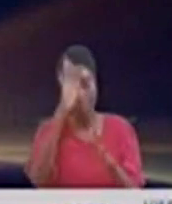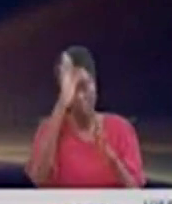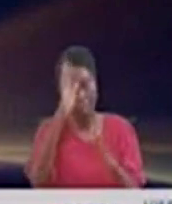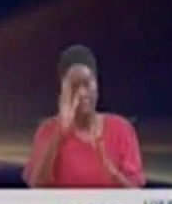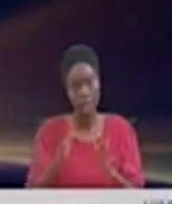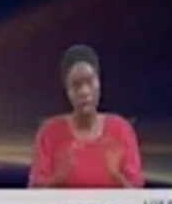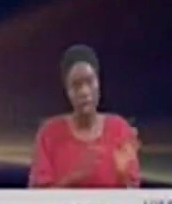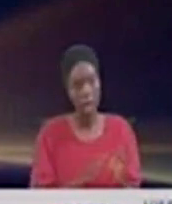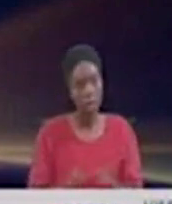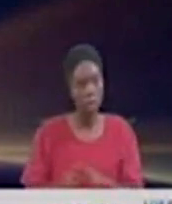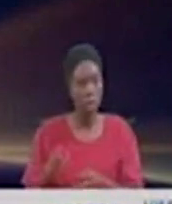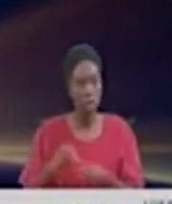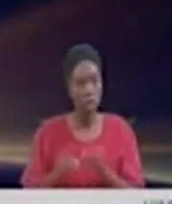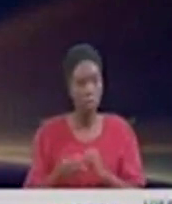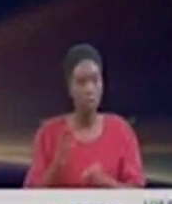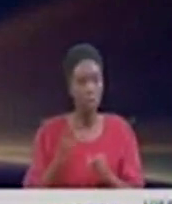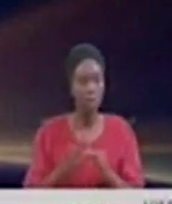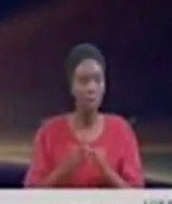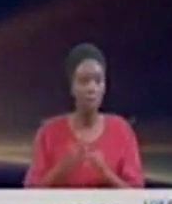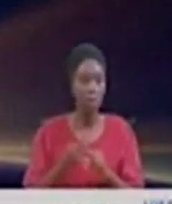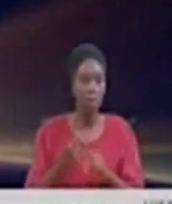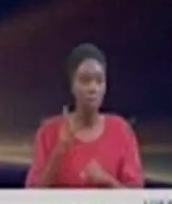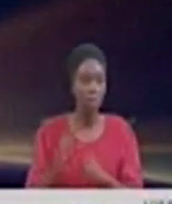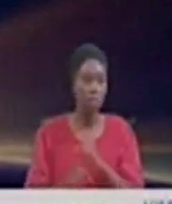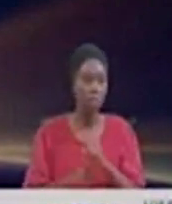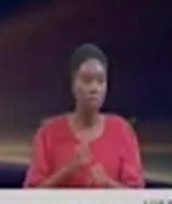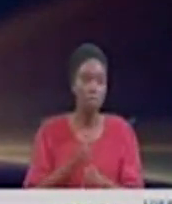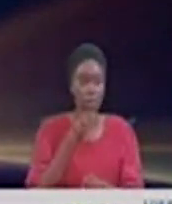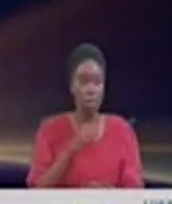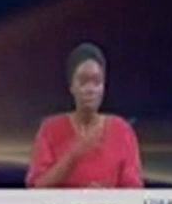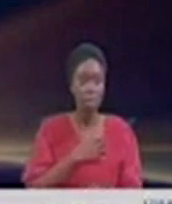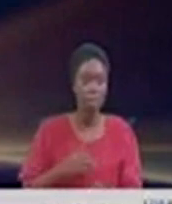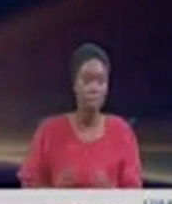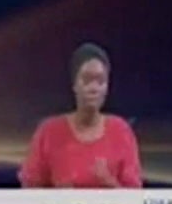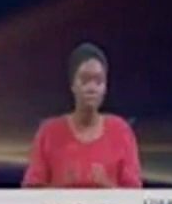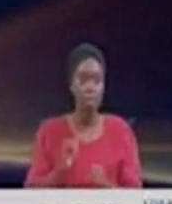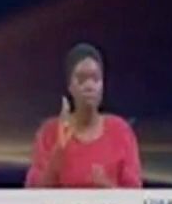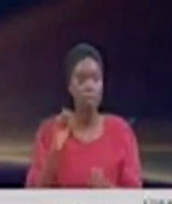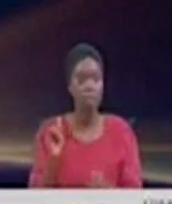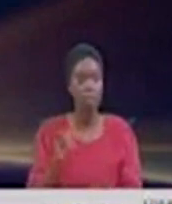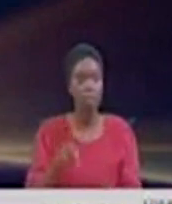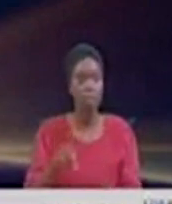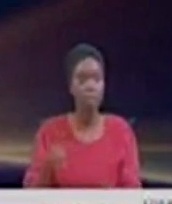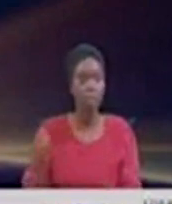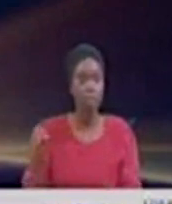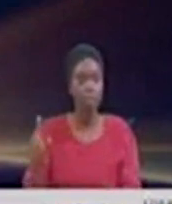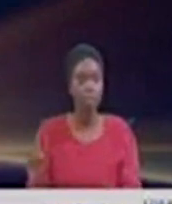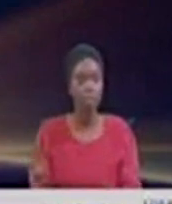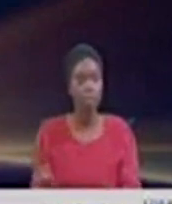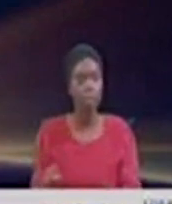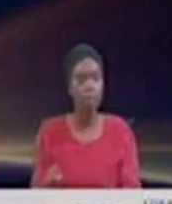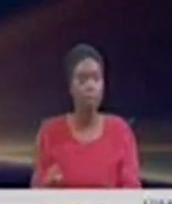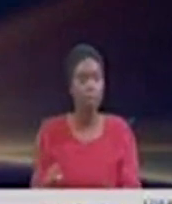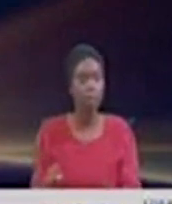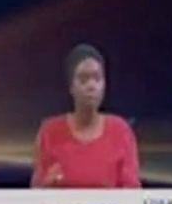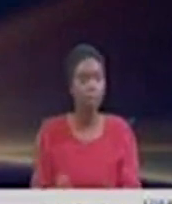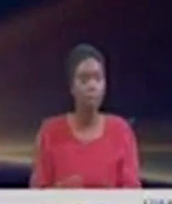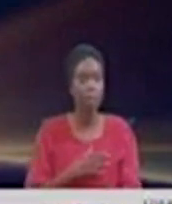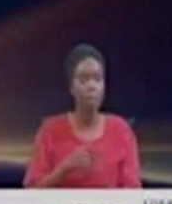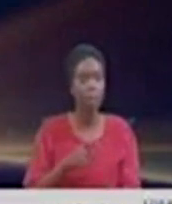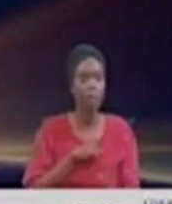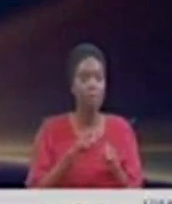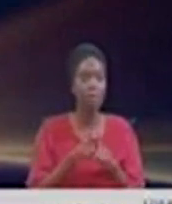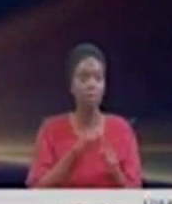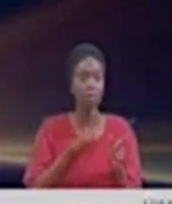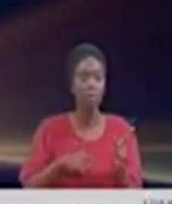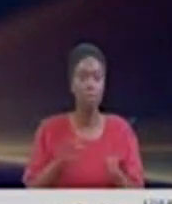their fathers, according to the number of the names, from 20 years old and upward, by their polls. As the